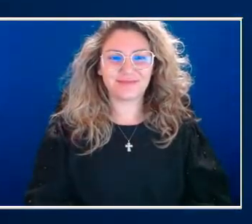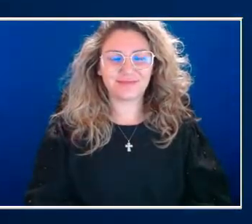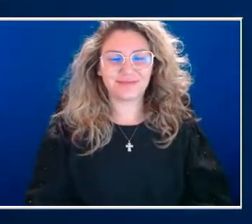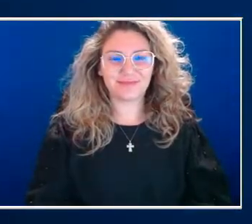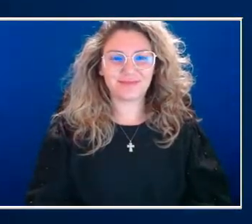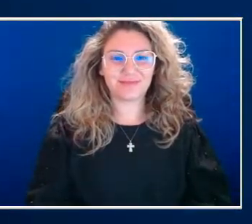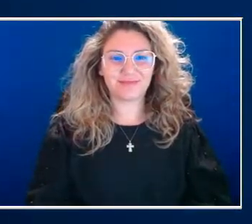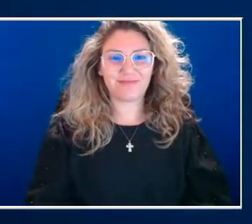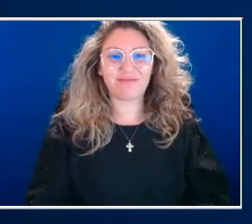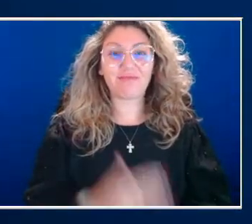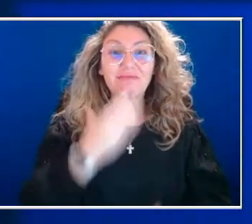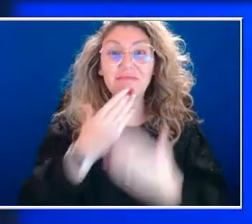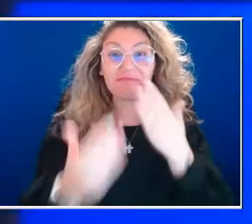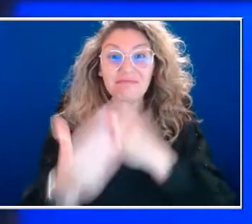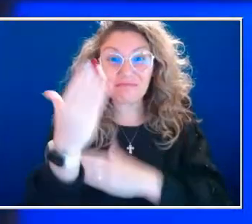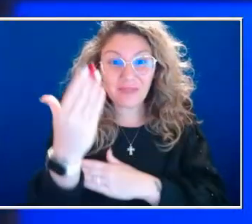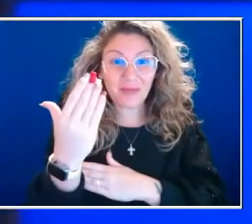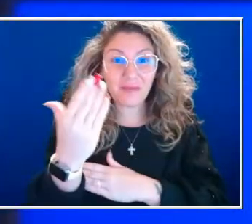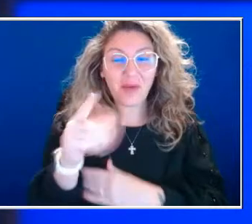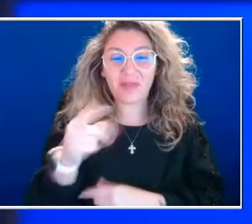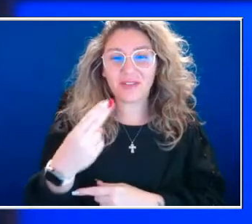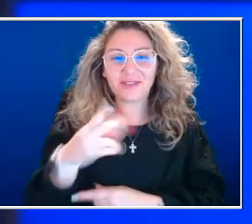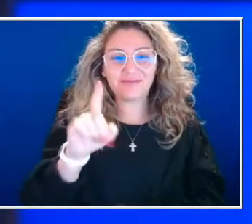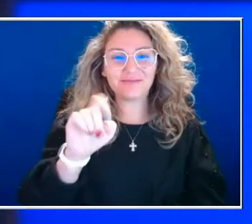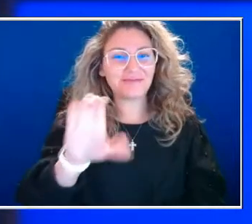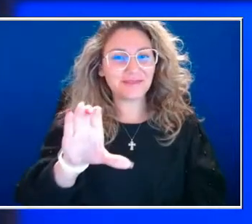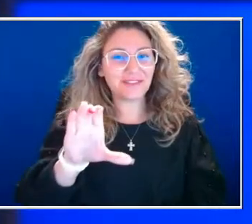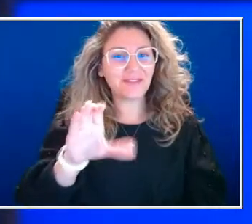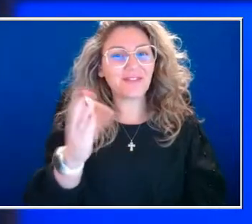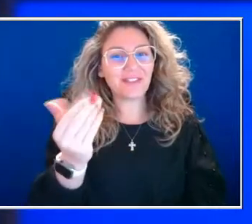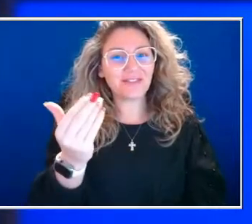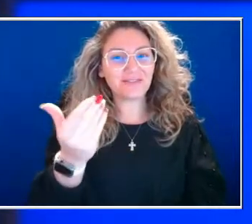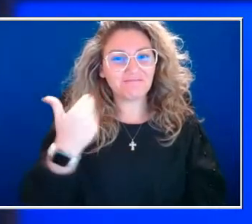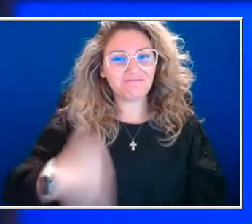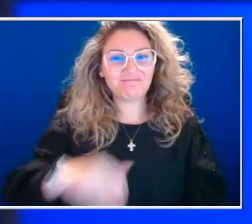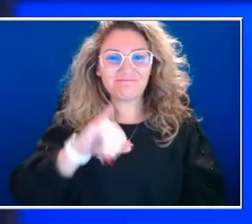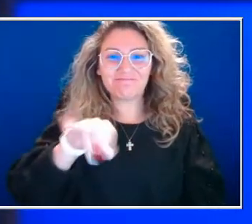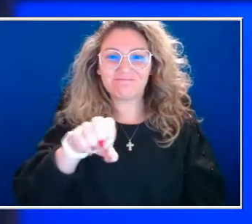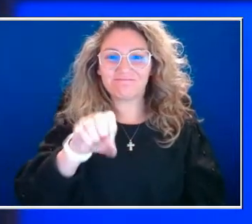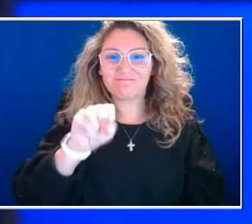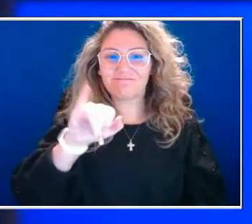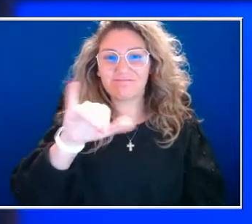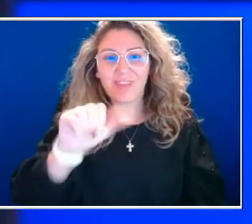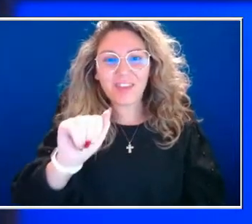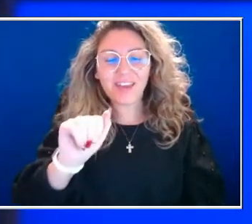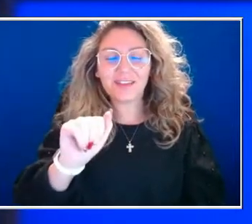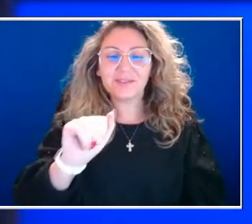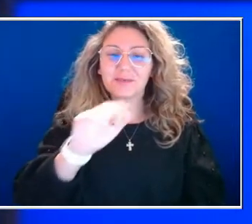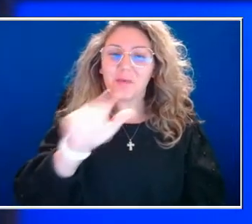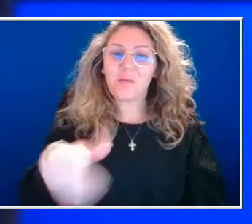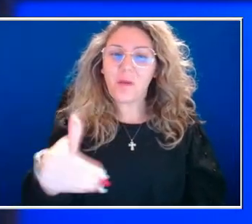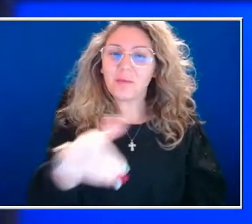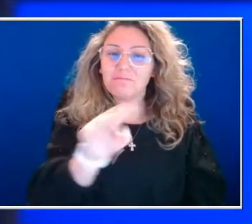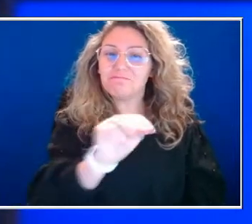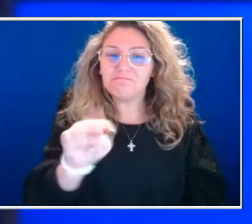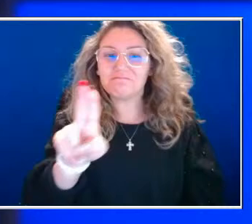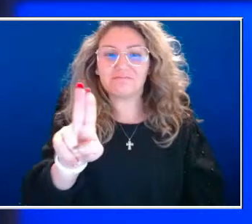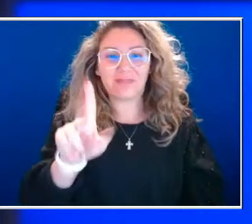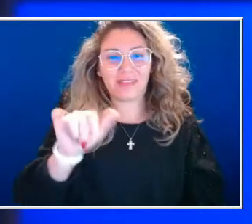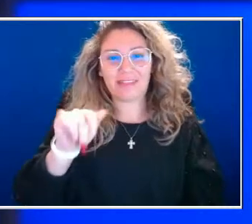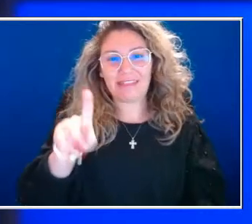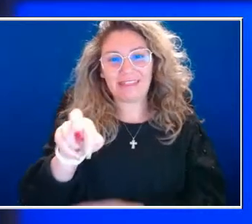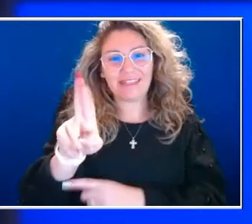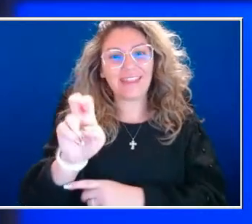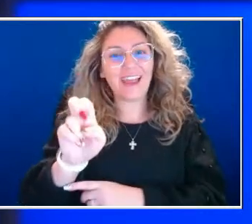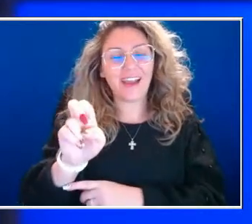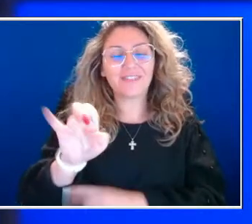Good morning. It is Thursday, December 15th. I'm Jessica Lovell. Welcome to the Morning Medical Update. We are live inside the Dulcie Simons Jr. Family